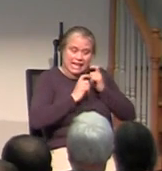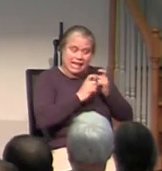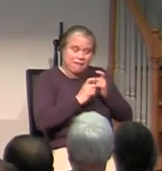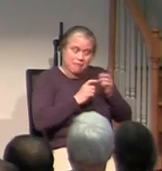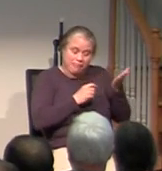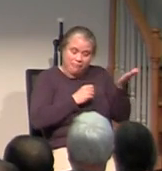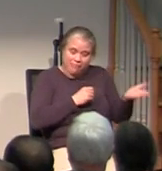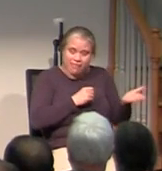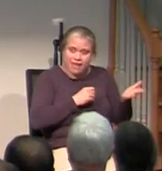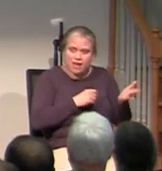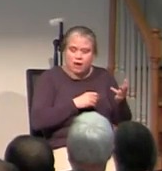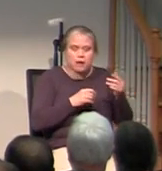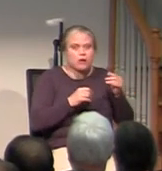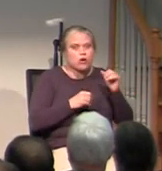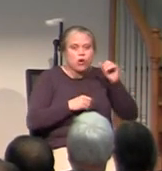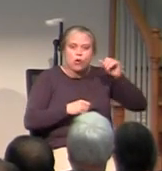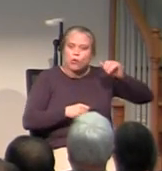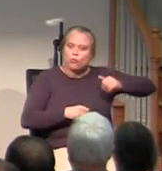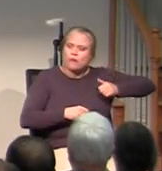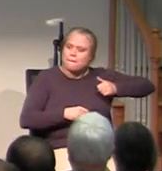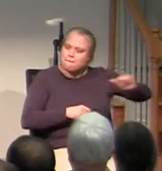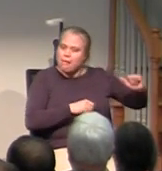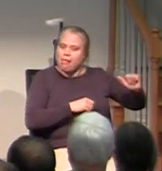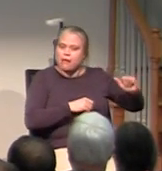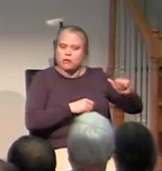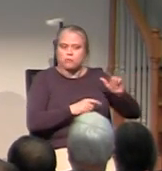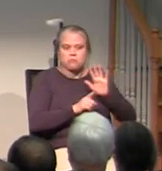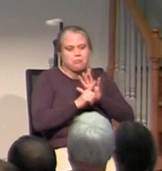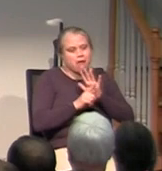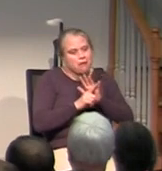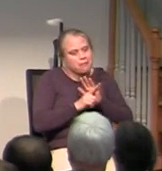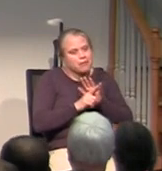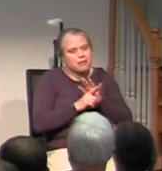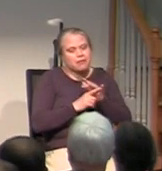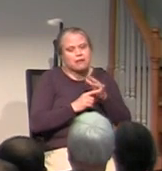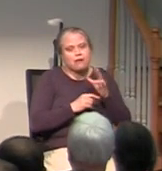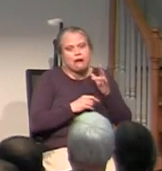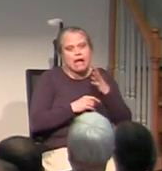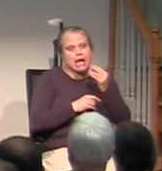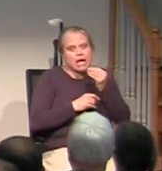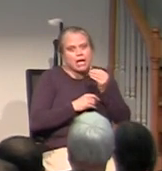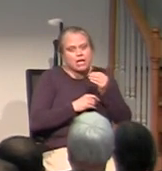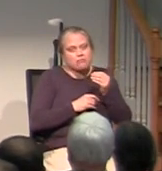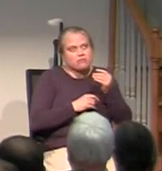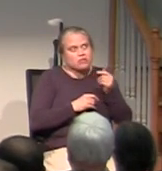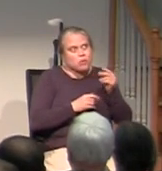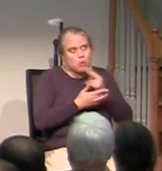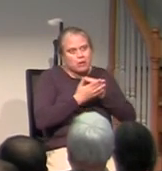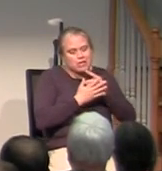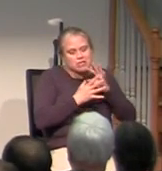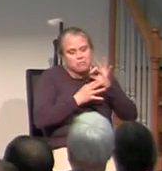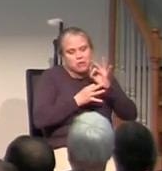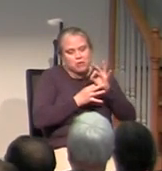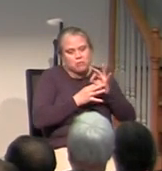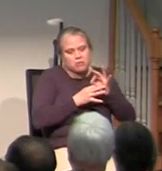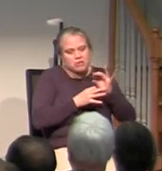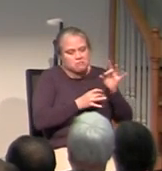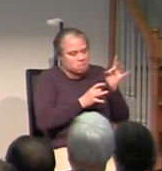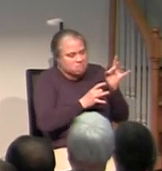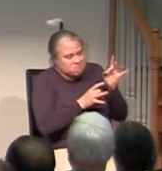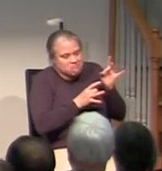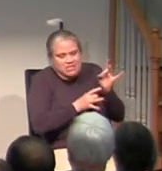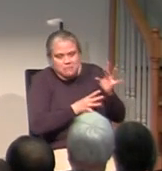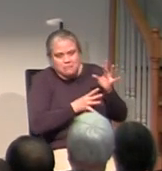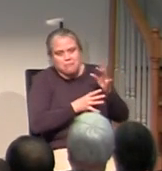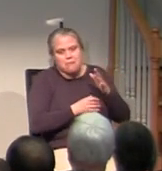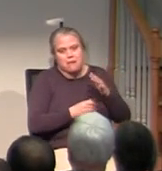disregarded by nearly all. Rebellion was popular. Their course was an insult to the Spirit of God. The Lord sustained me by His Holy Spirit and told me